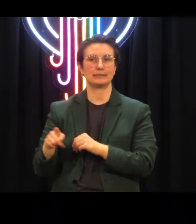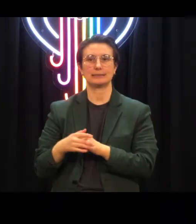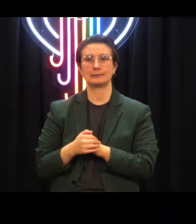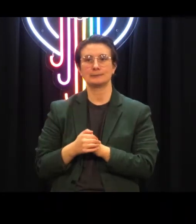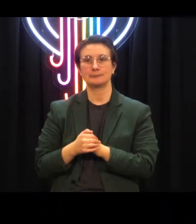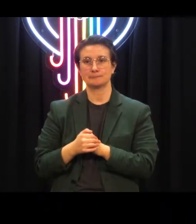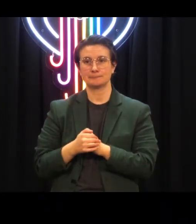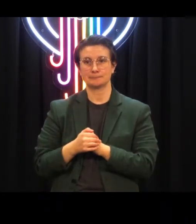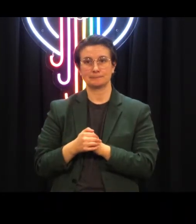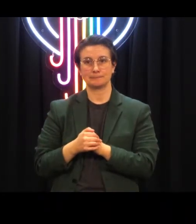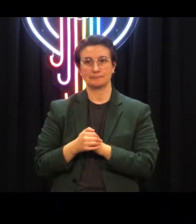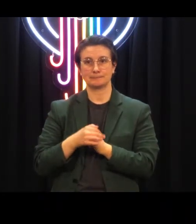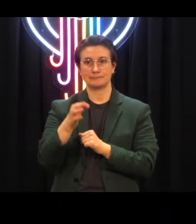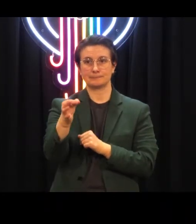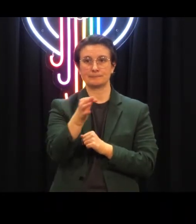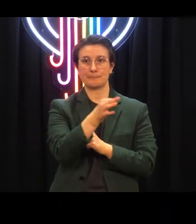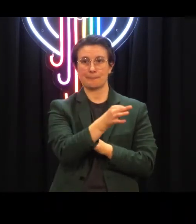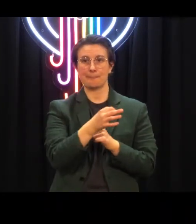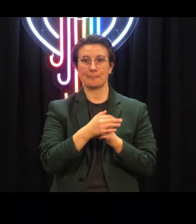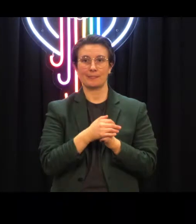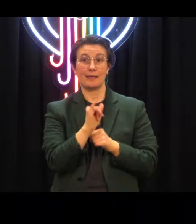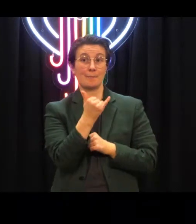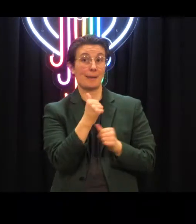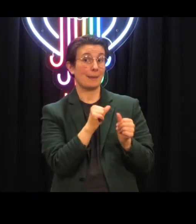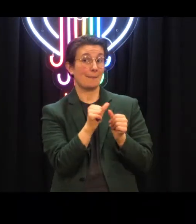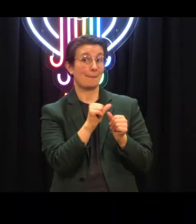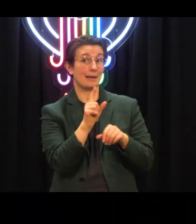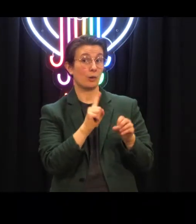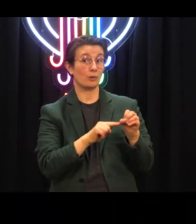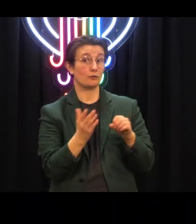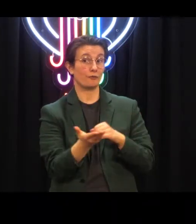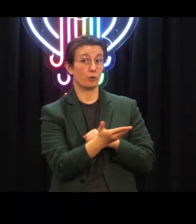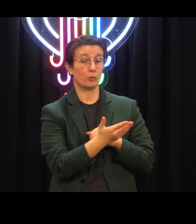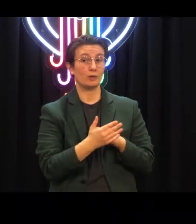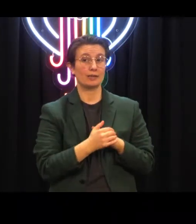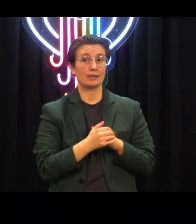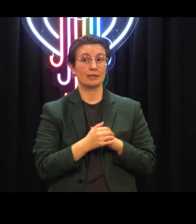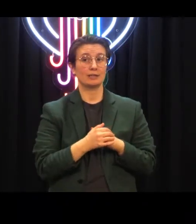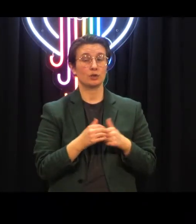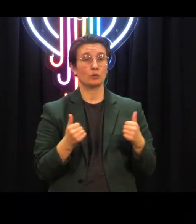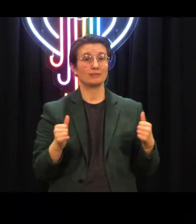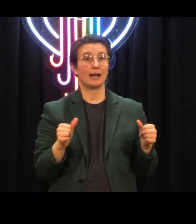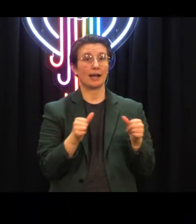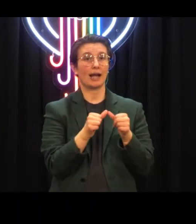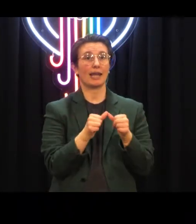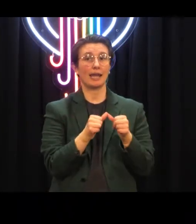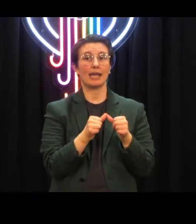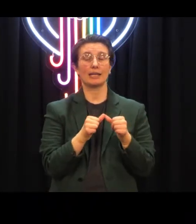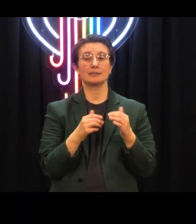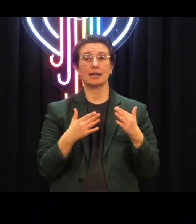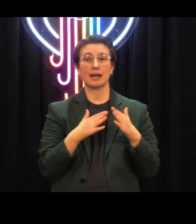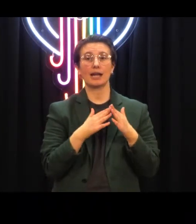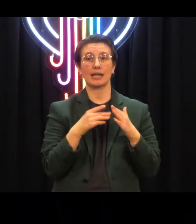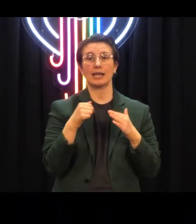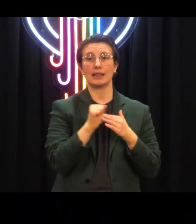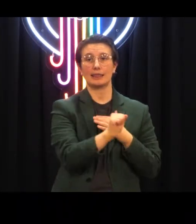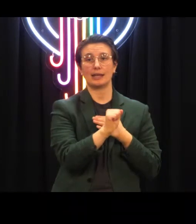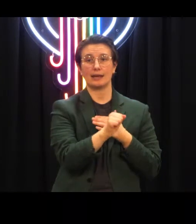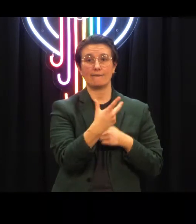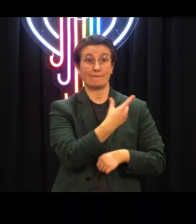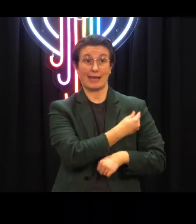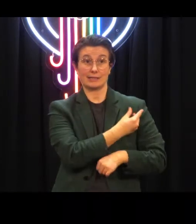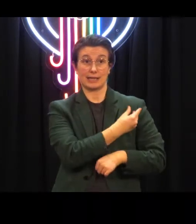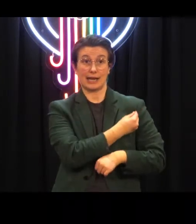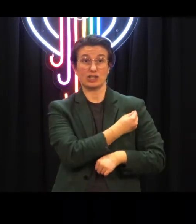Sorry, Dr. McElnay, you're still here, but this may be a better question for you. Taranaki's vaccination rates are the lowest in the country. What are we doing